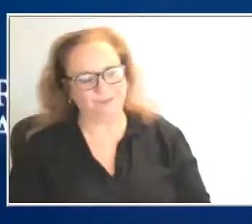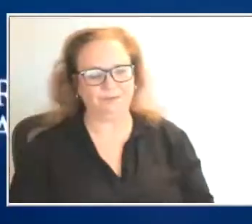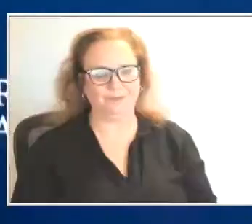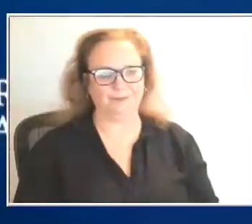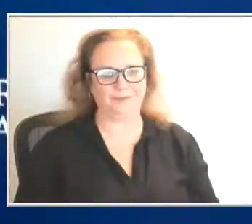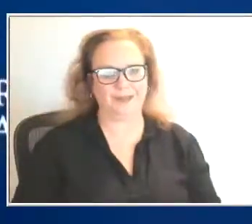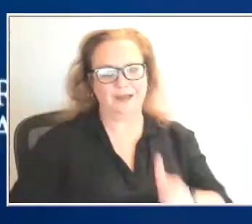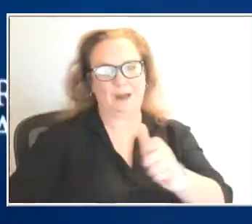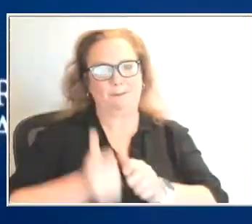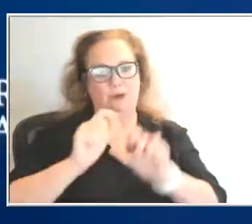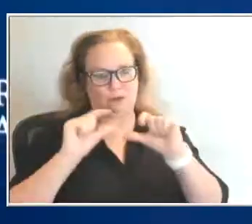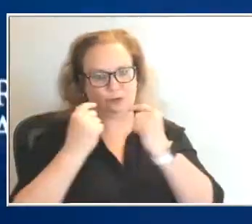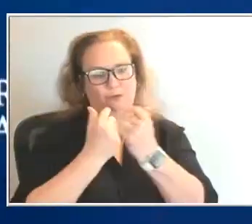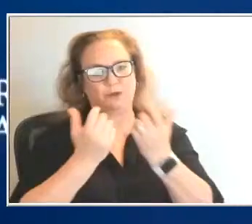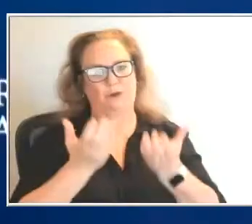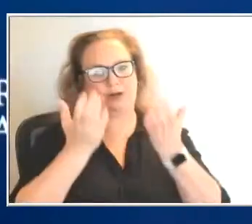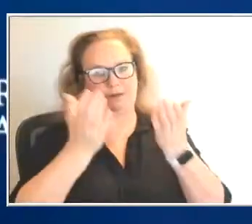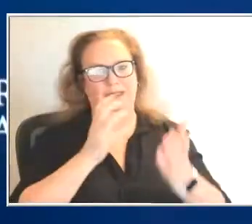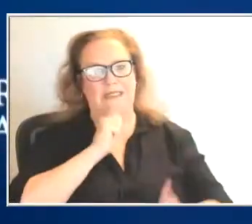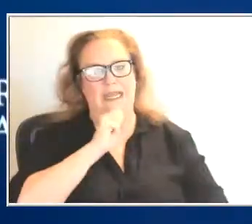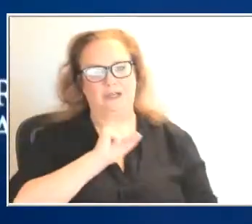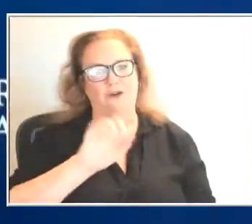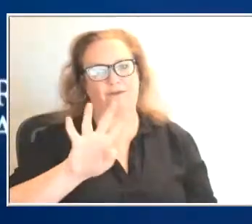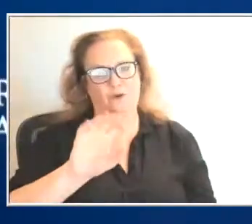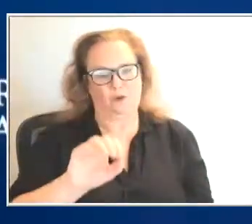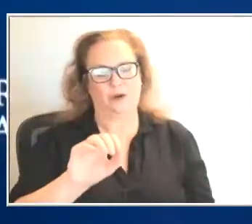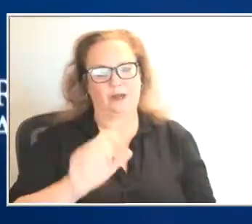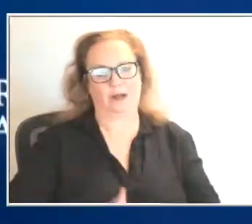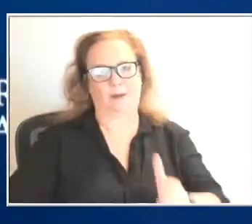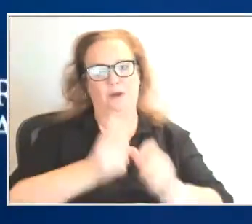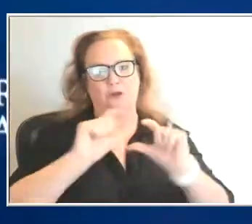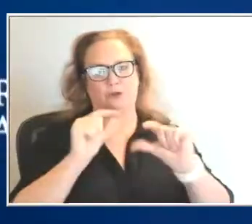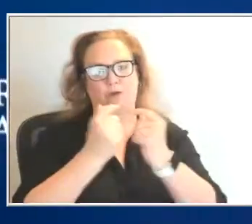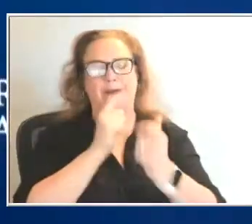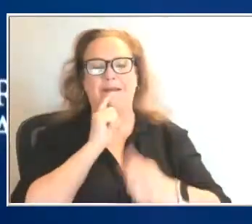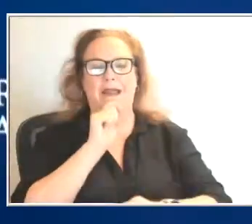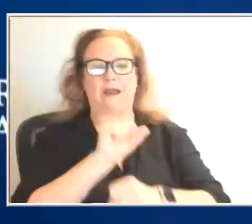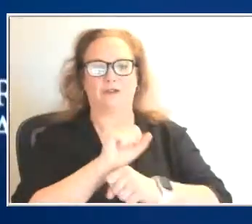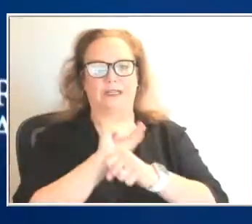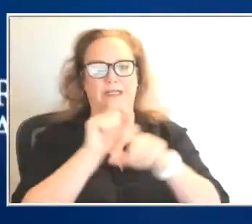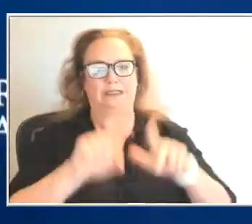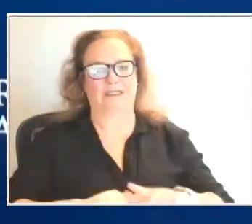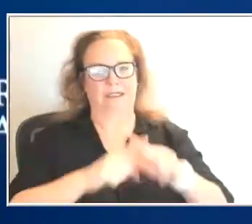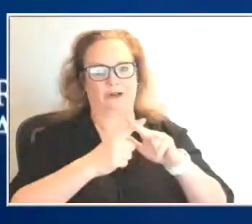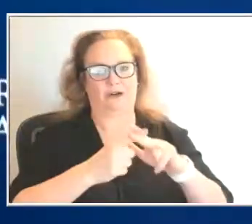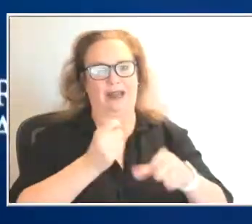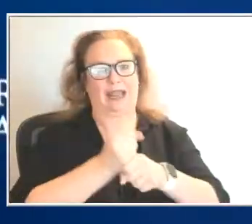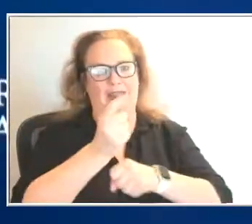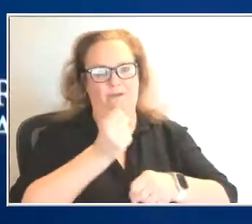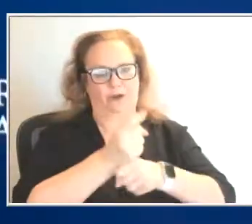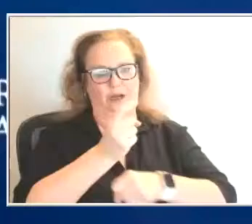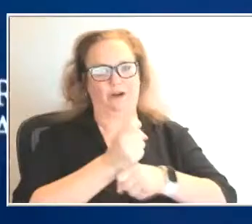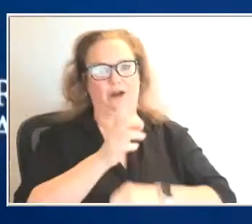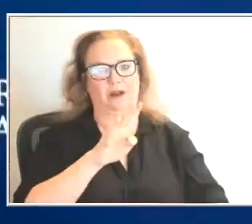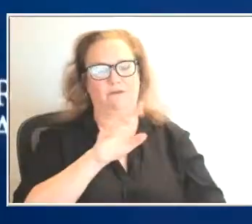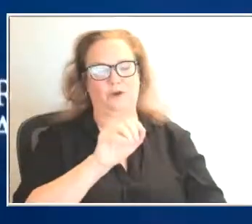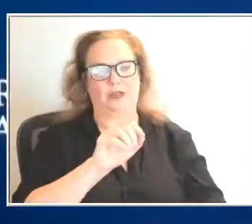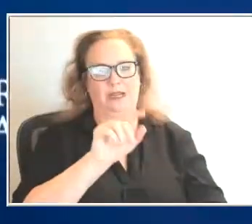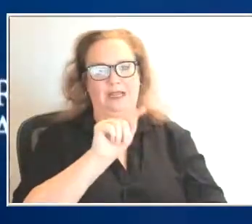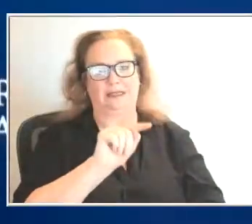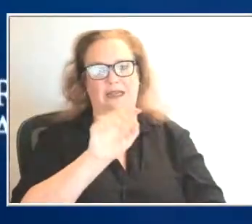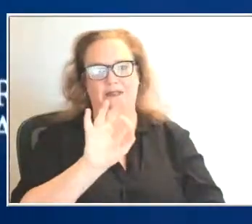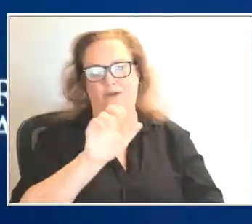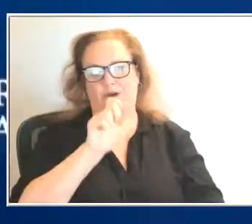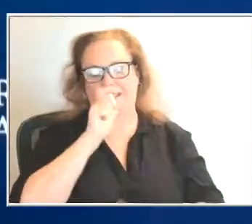most groups recommend starting at age 40, and most groups actually recommend starting every year at age 40. The task force has not